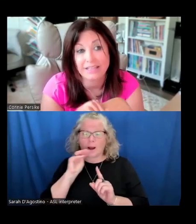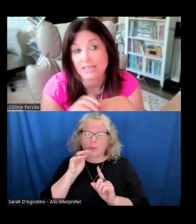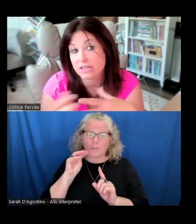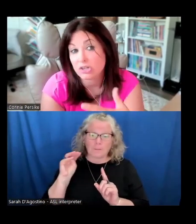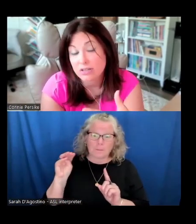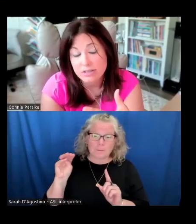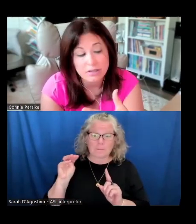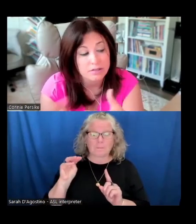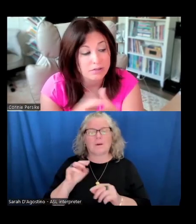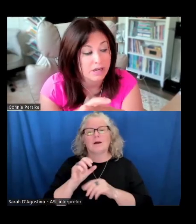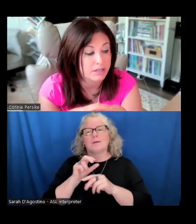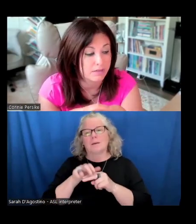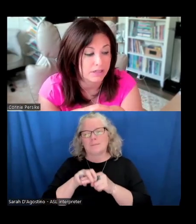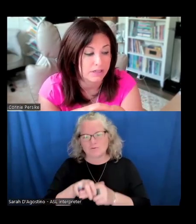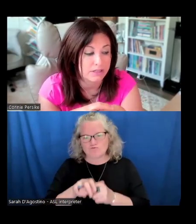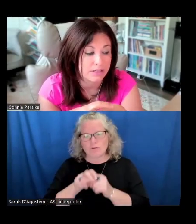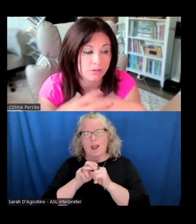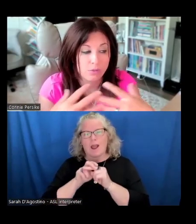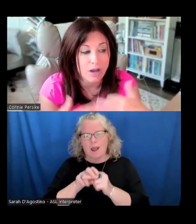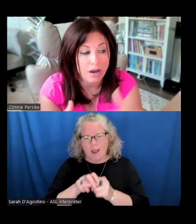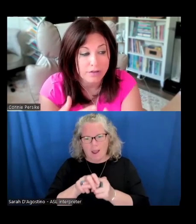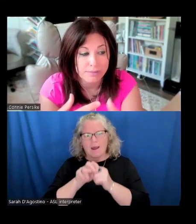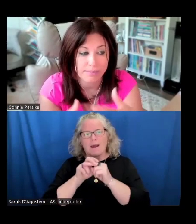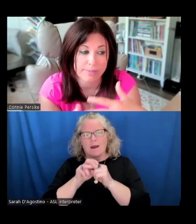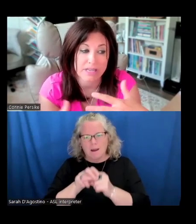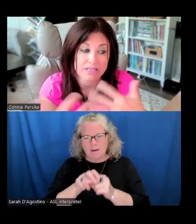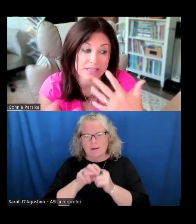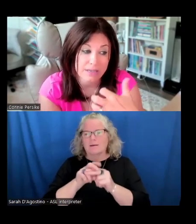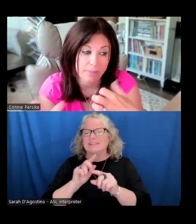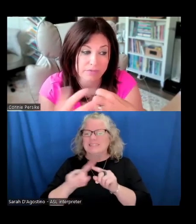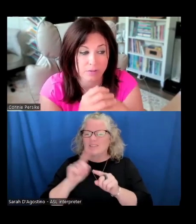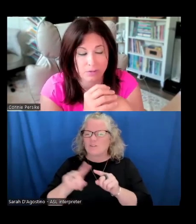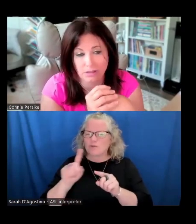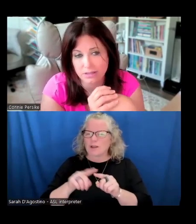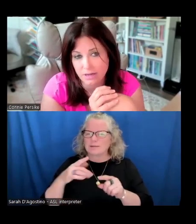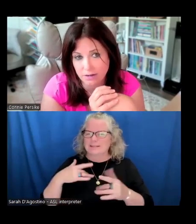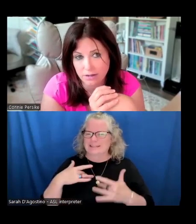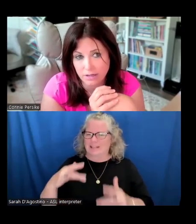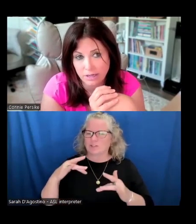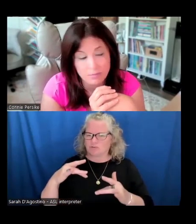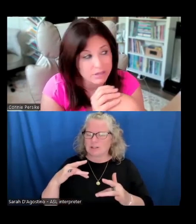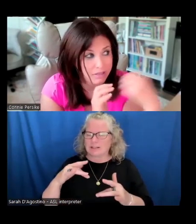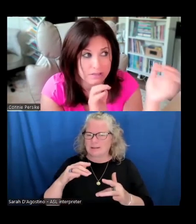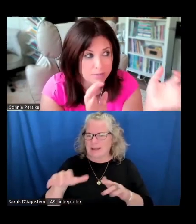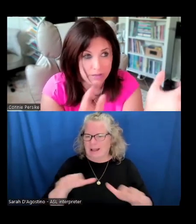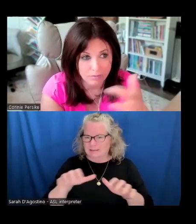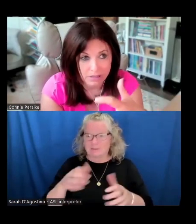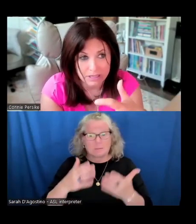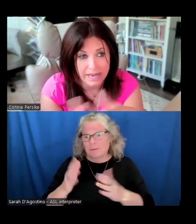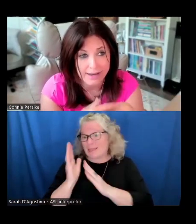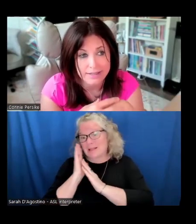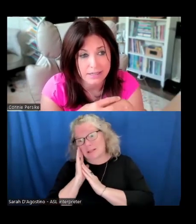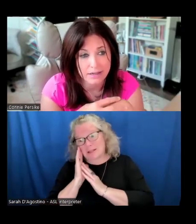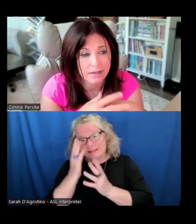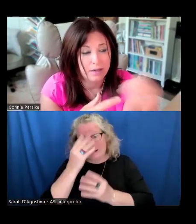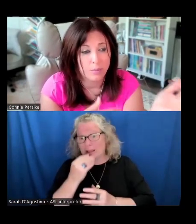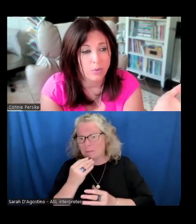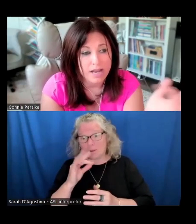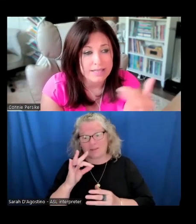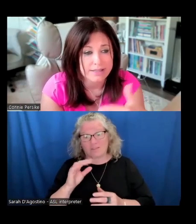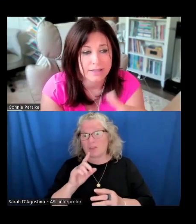again, engaging in sensory activities. In recover, maybe they sleep if they're really tired, because this has been a really